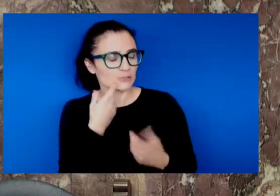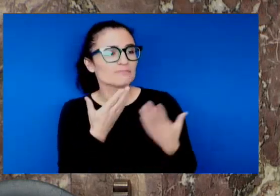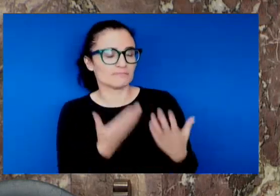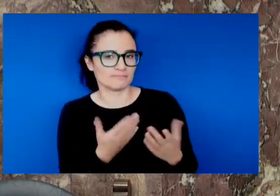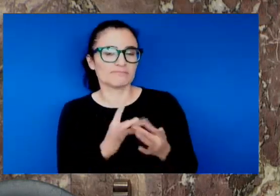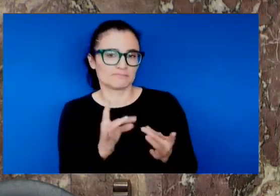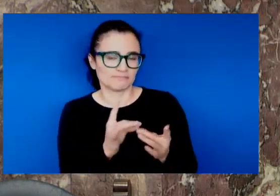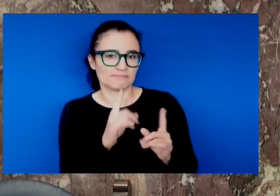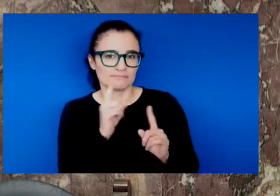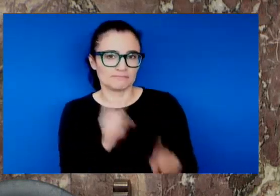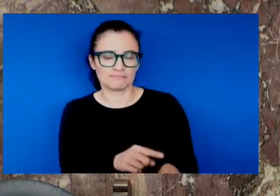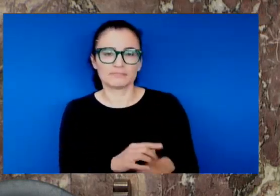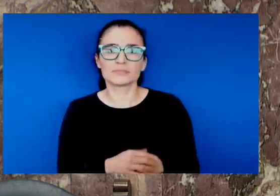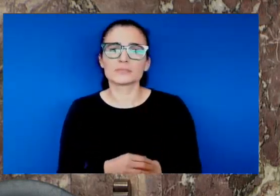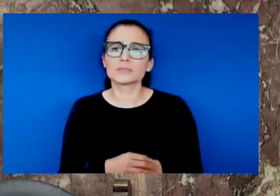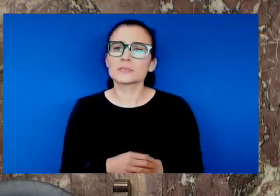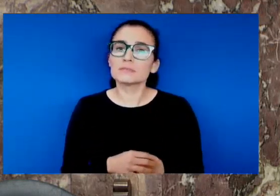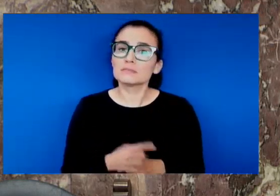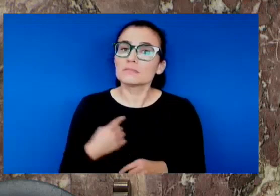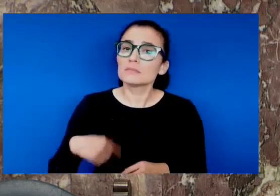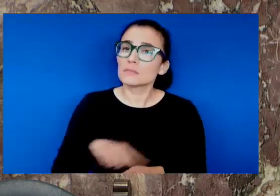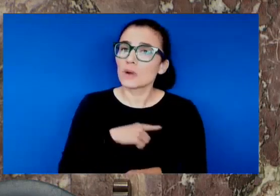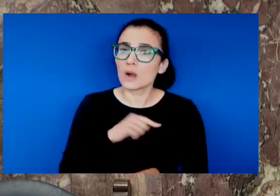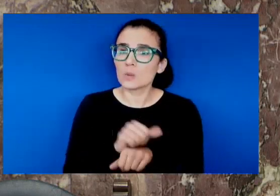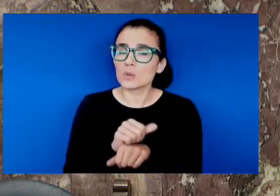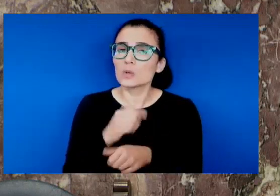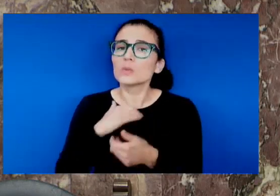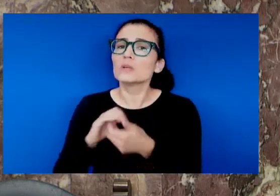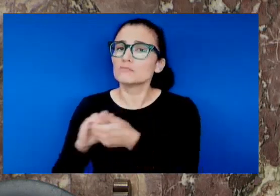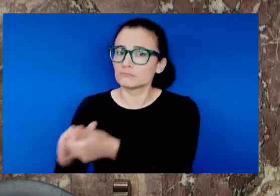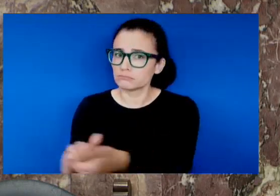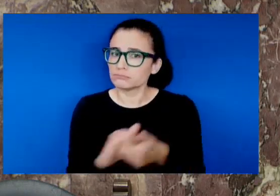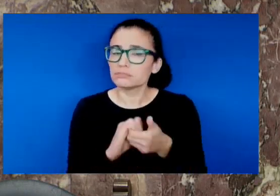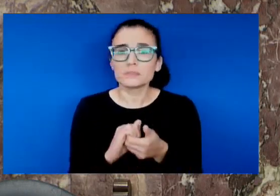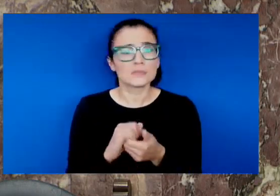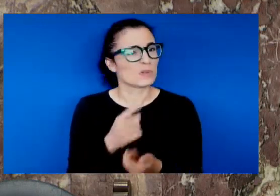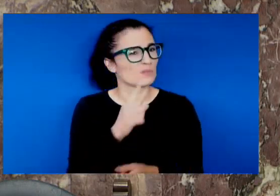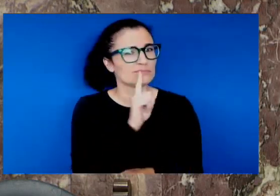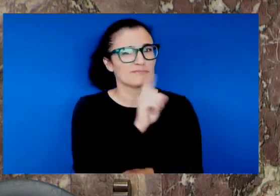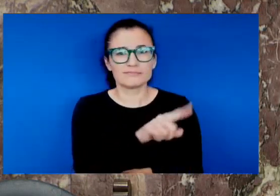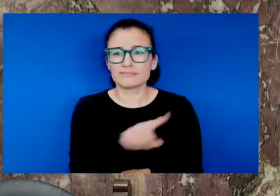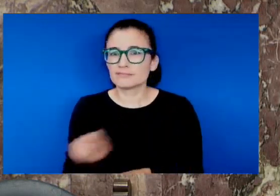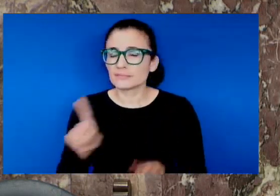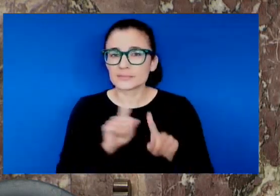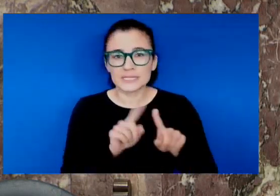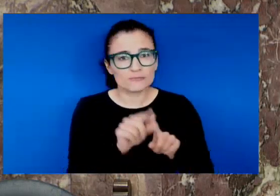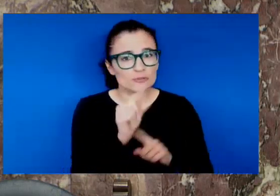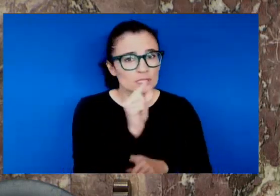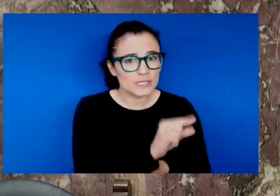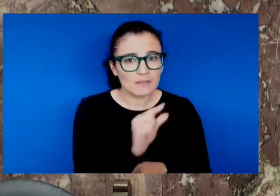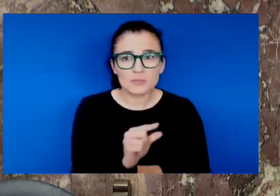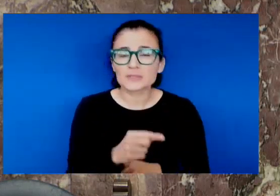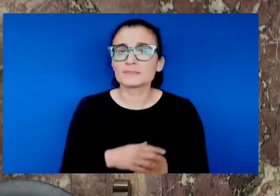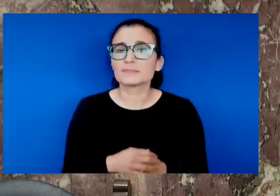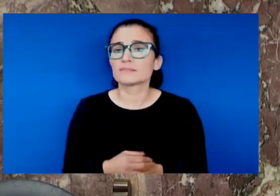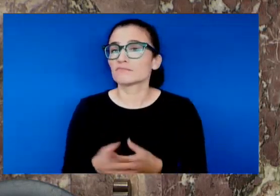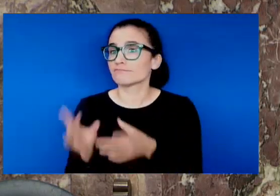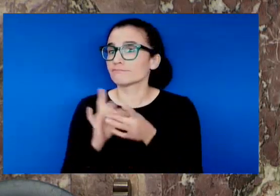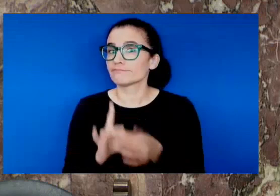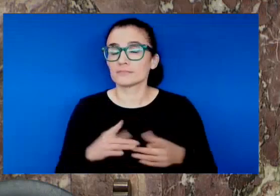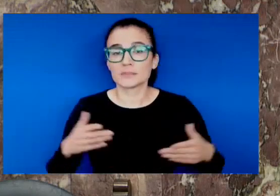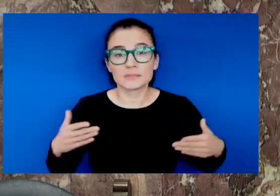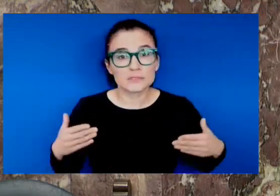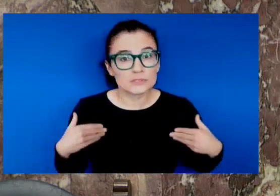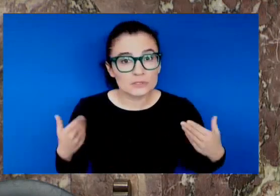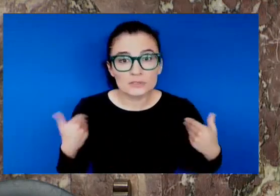across government on issues related to child and youth mental health, in fact, we're working very closely across our health system, with our